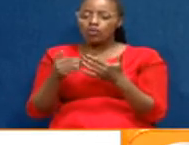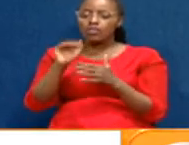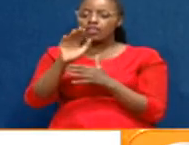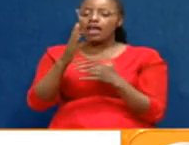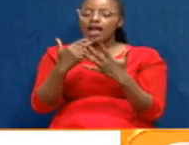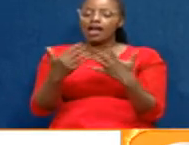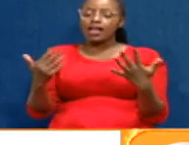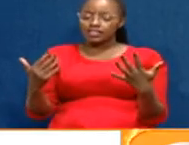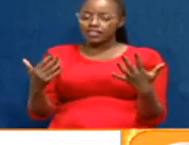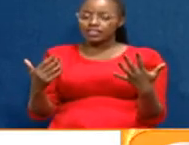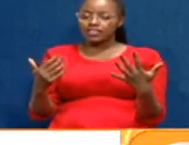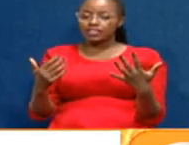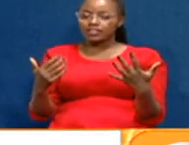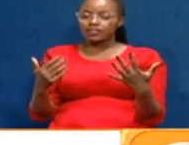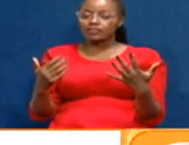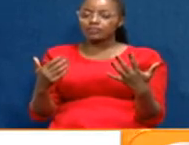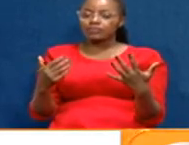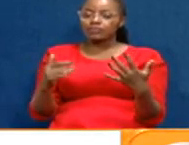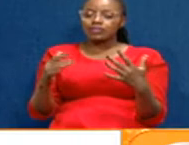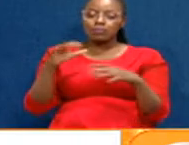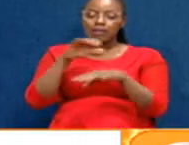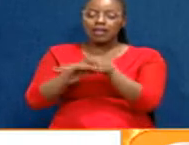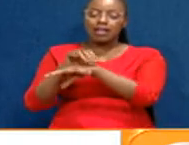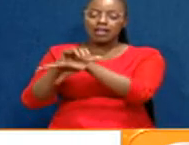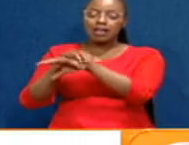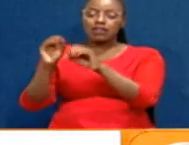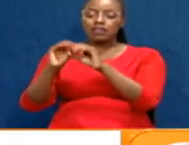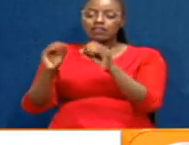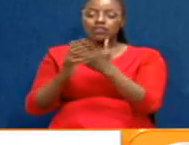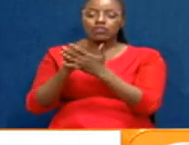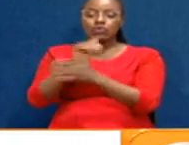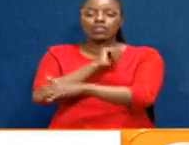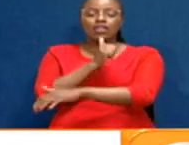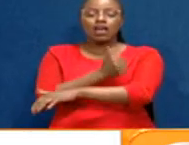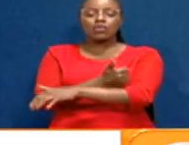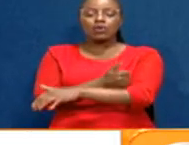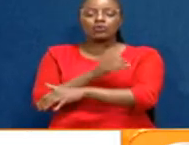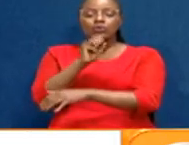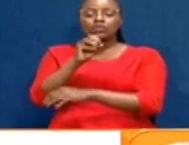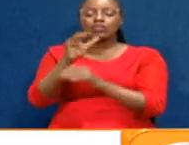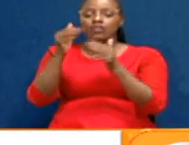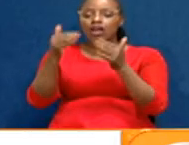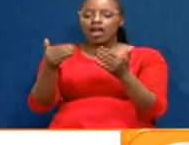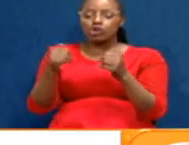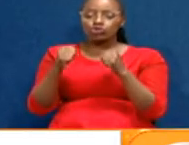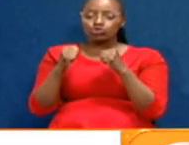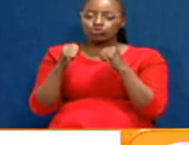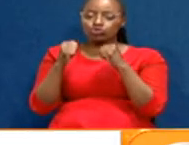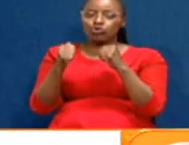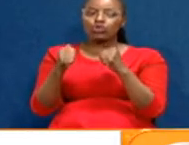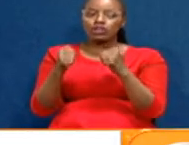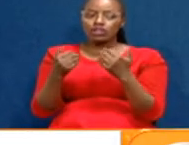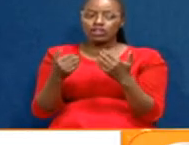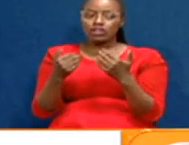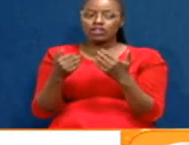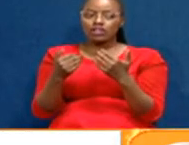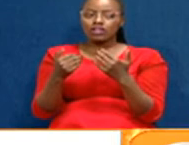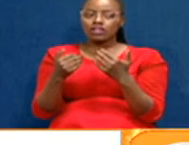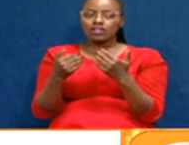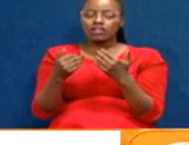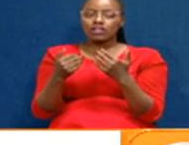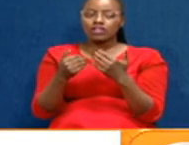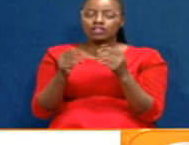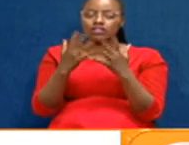assets being recovered by the authority. So how strong is